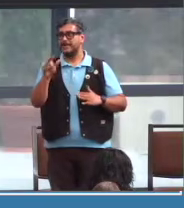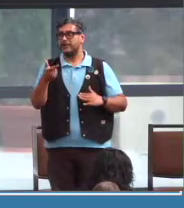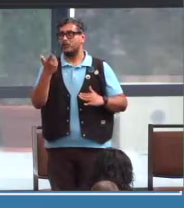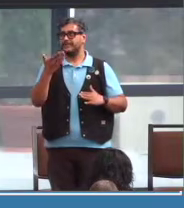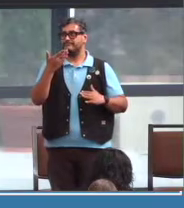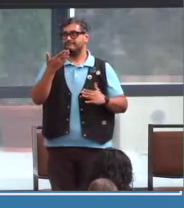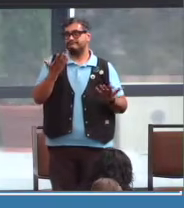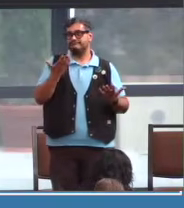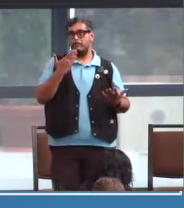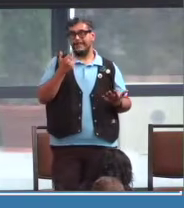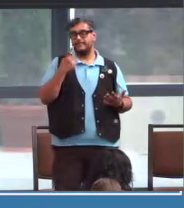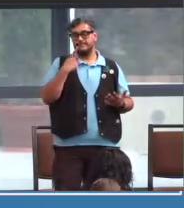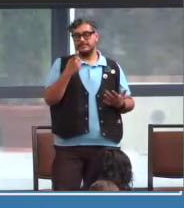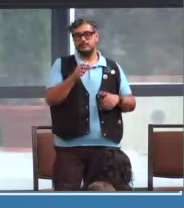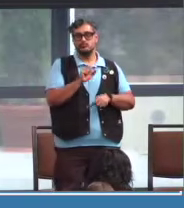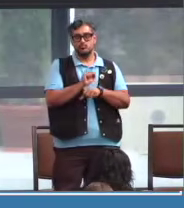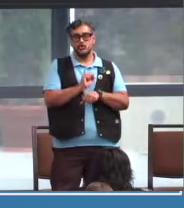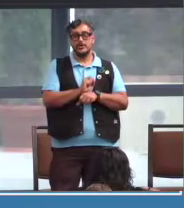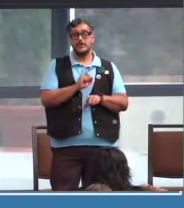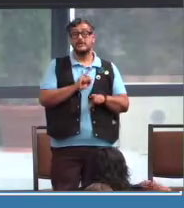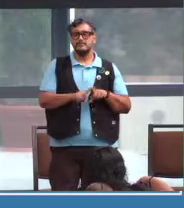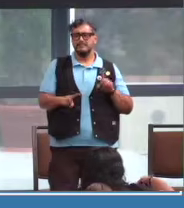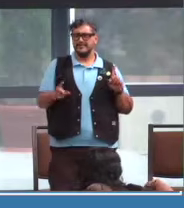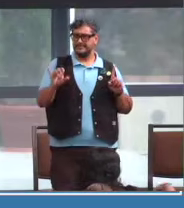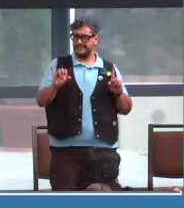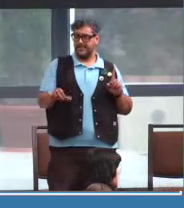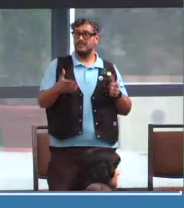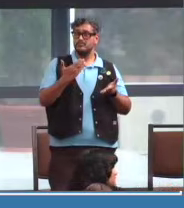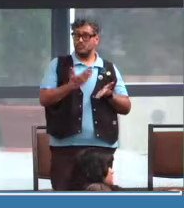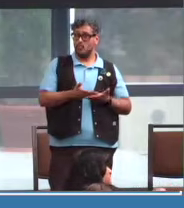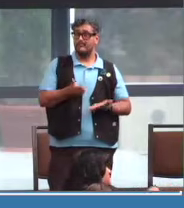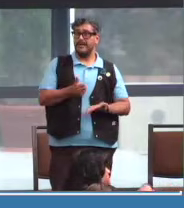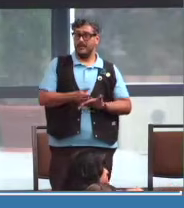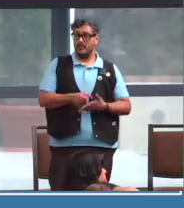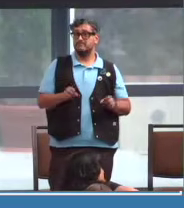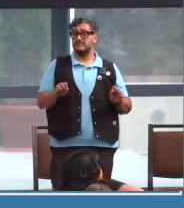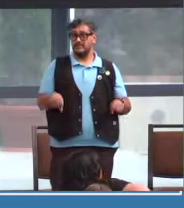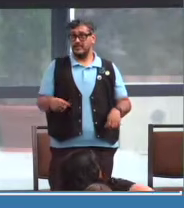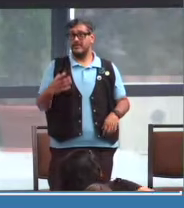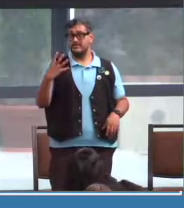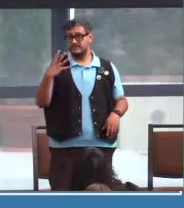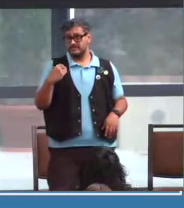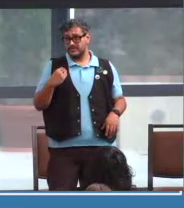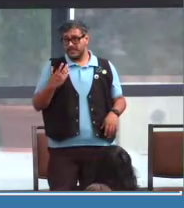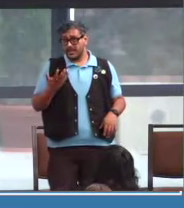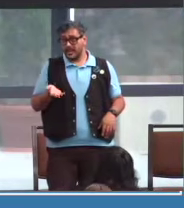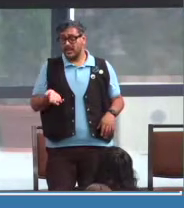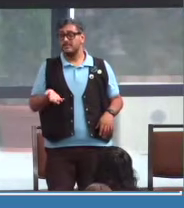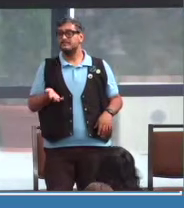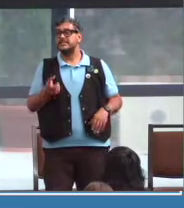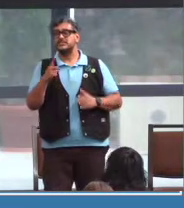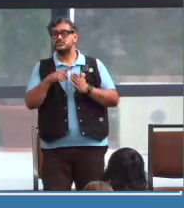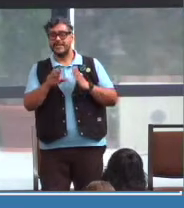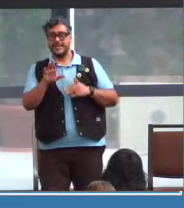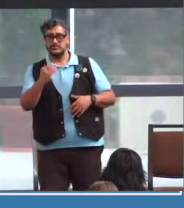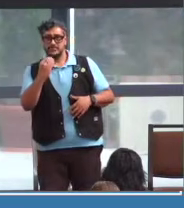work schedules if they work, but it's certainly something that's been shown to help. Sleep, checking in on your diet as